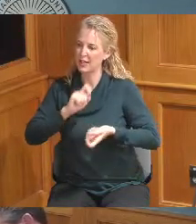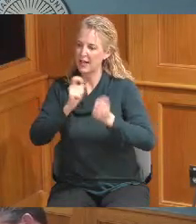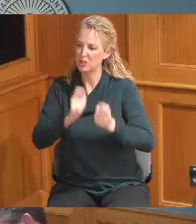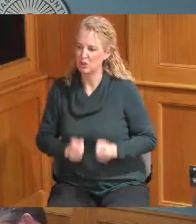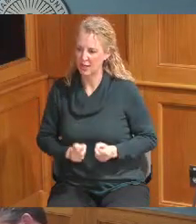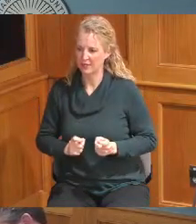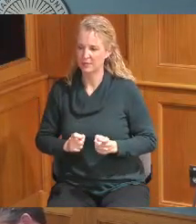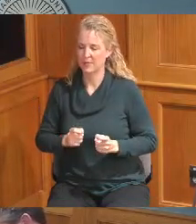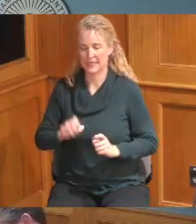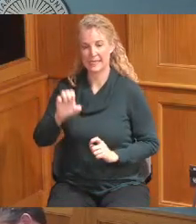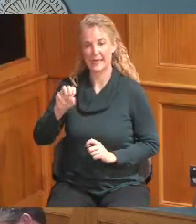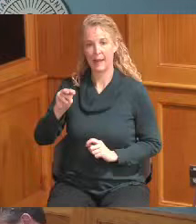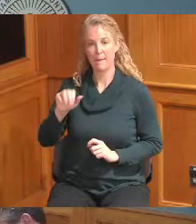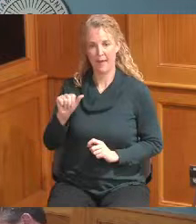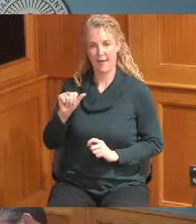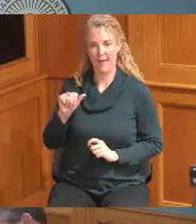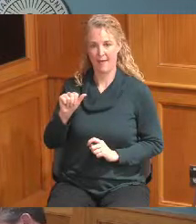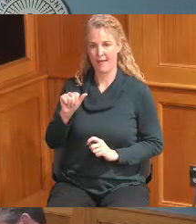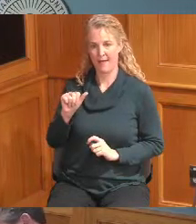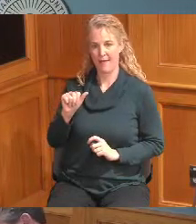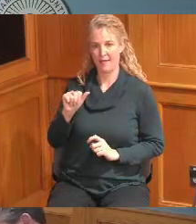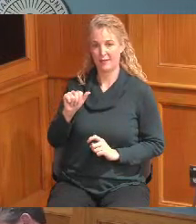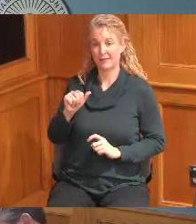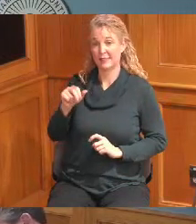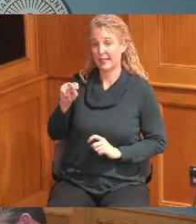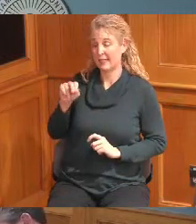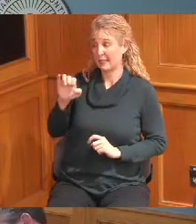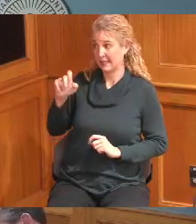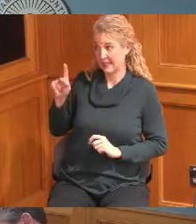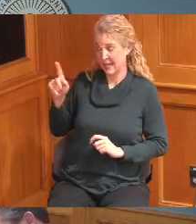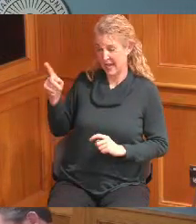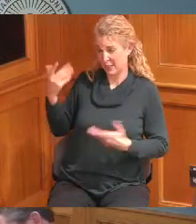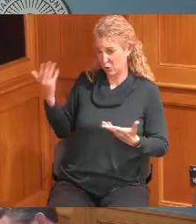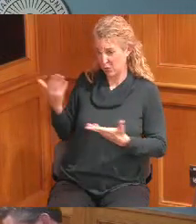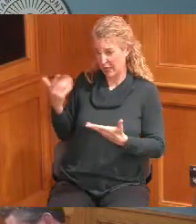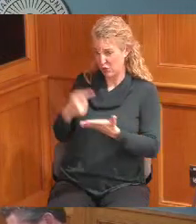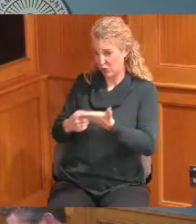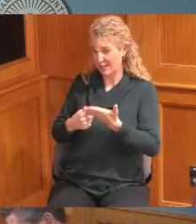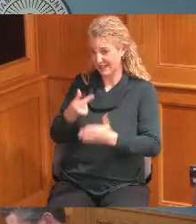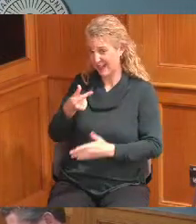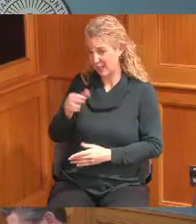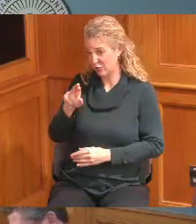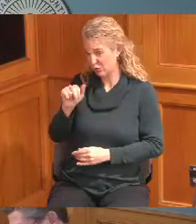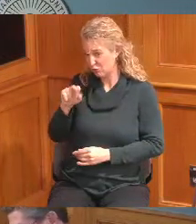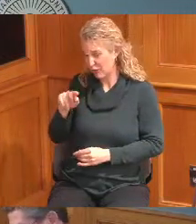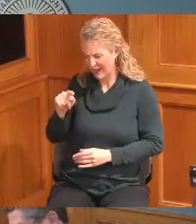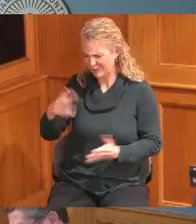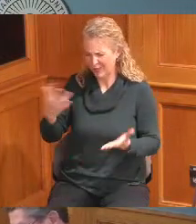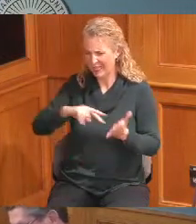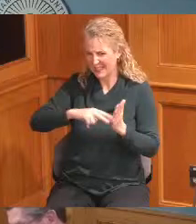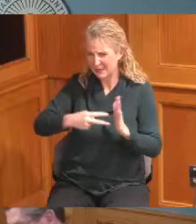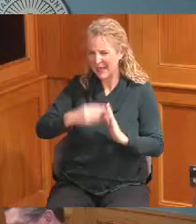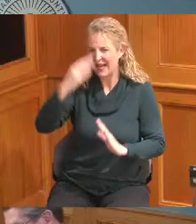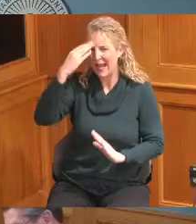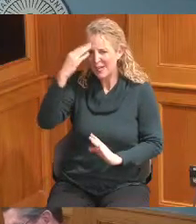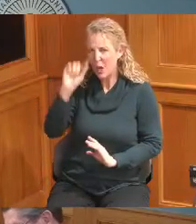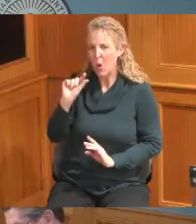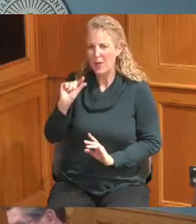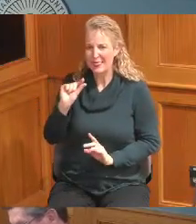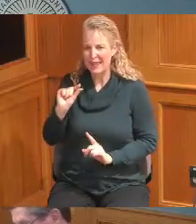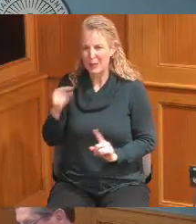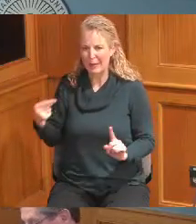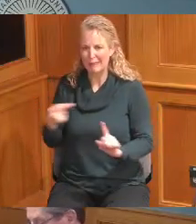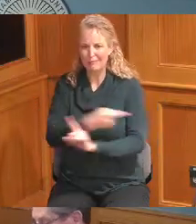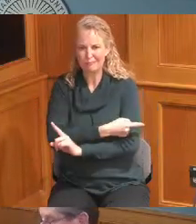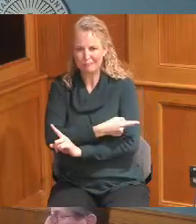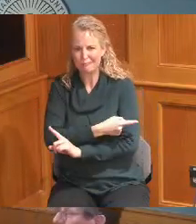the EMA. Nick Crosley is here to report on what this is, and I know this is a little out of our custom